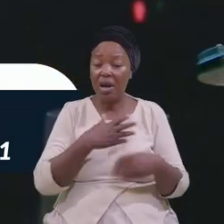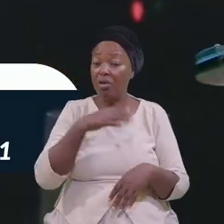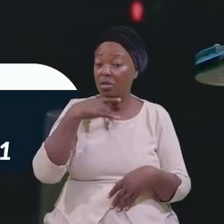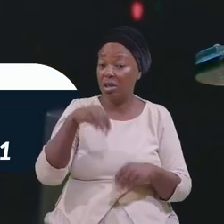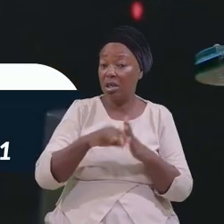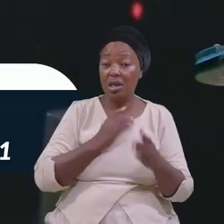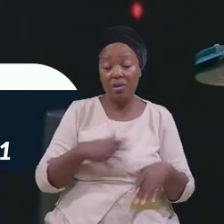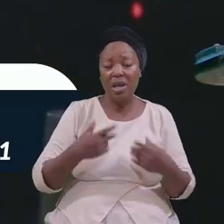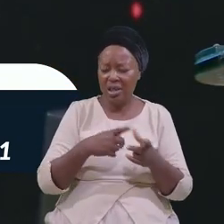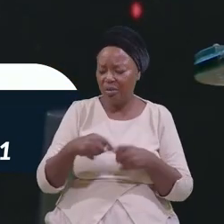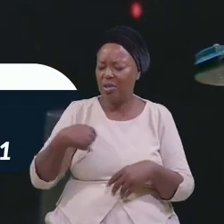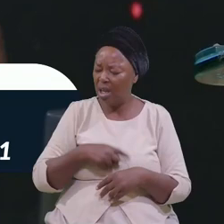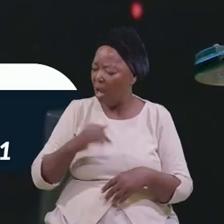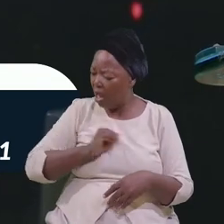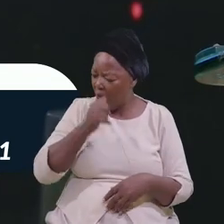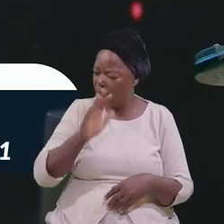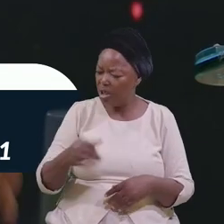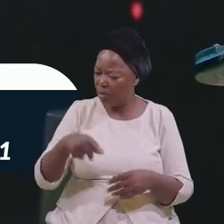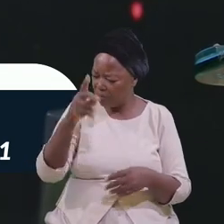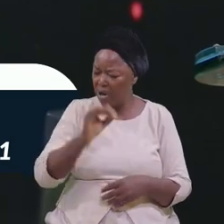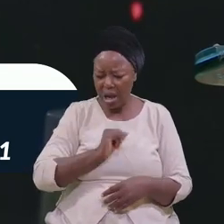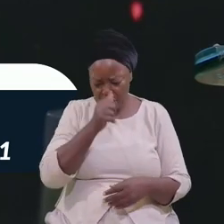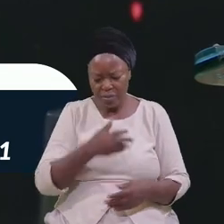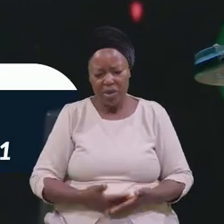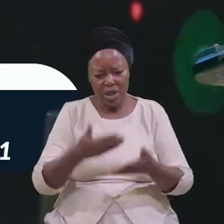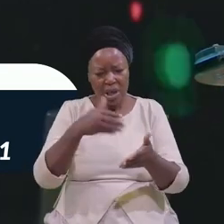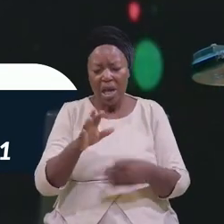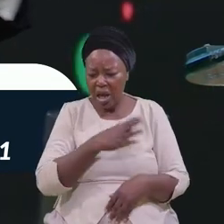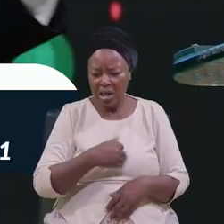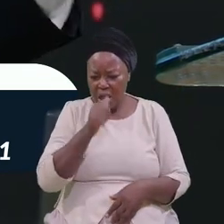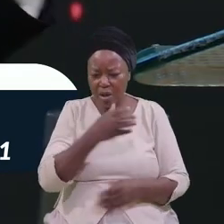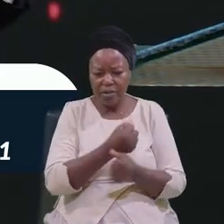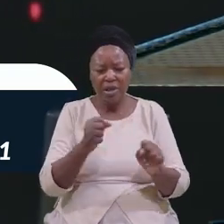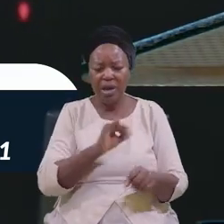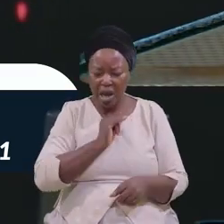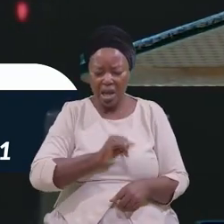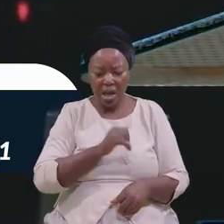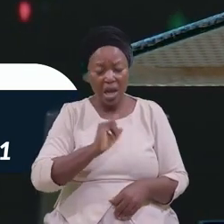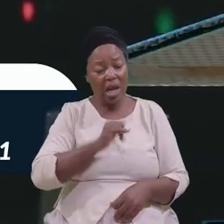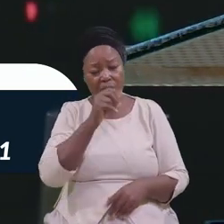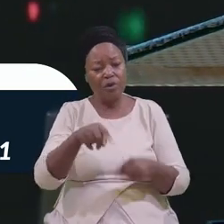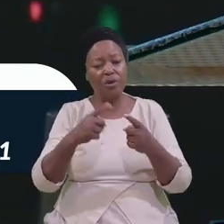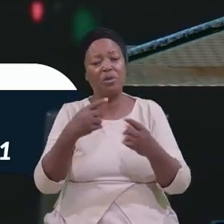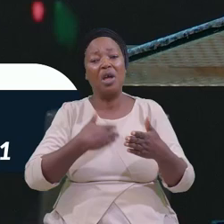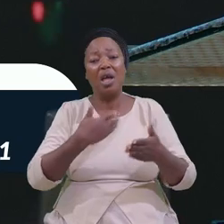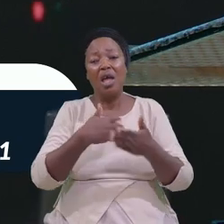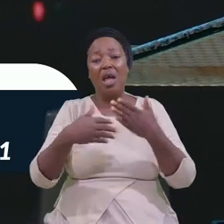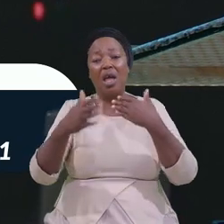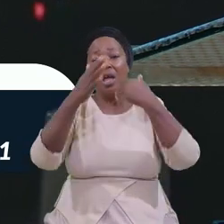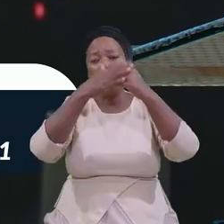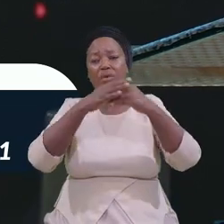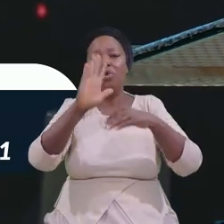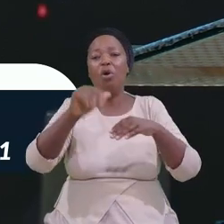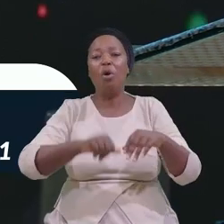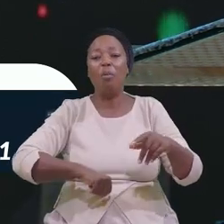I'm a child of God, I'm born again, I'm saved, I'm going to heaven, your boasting is not